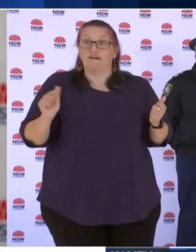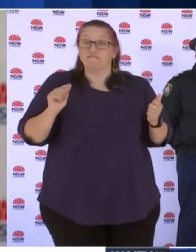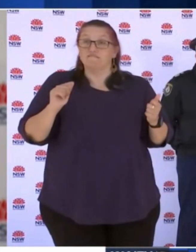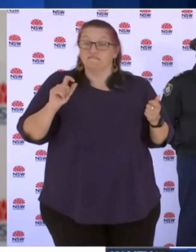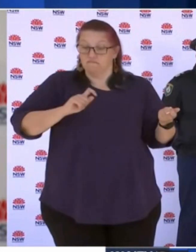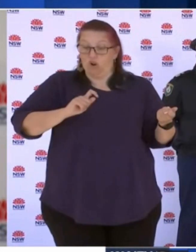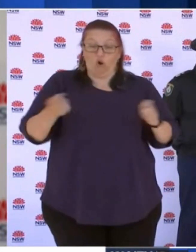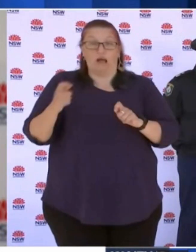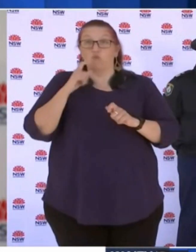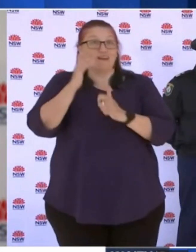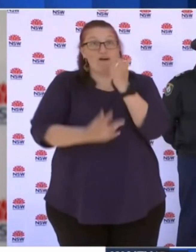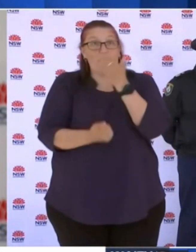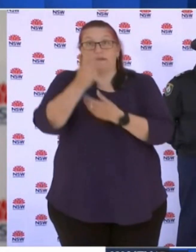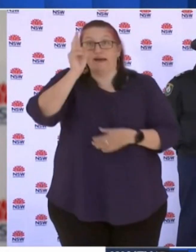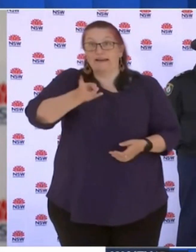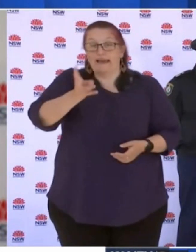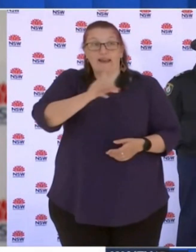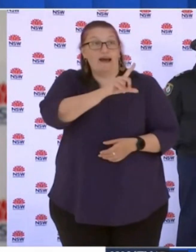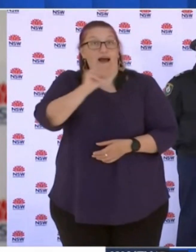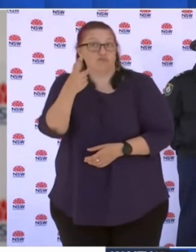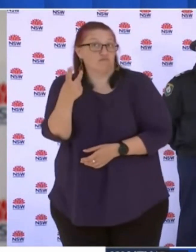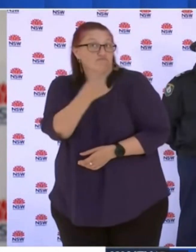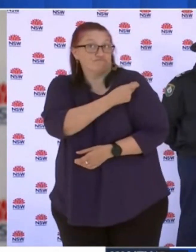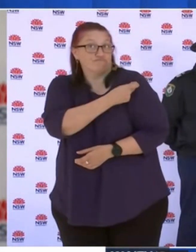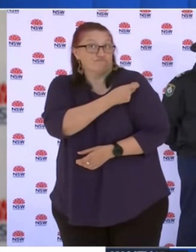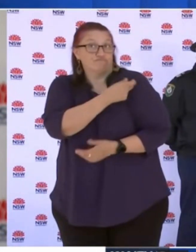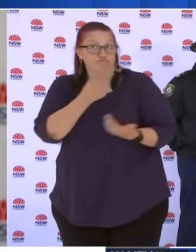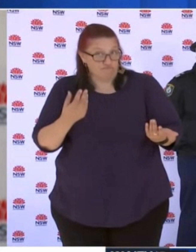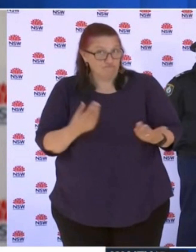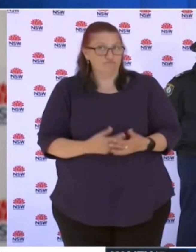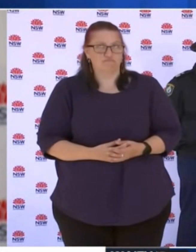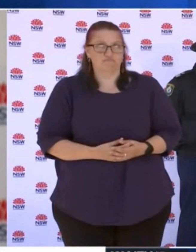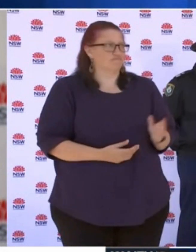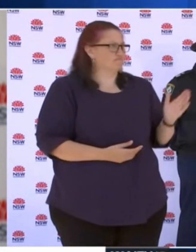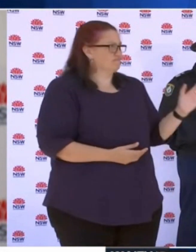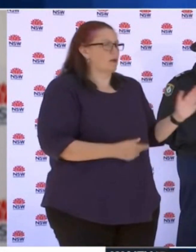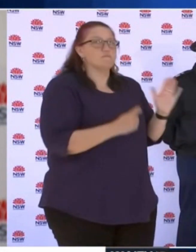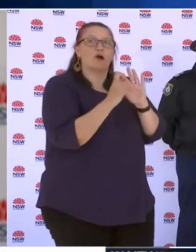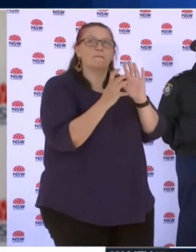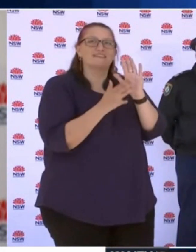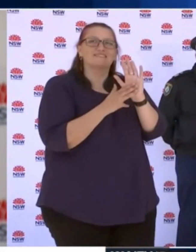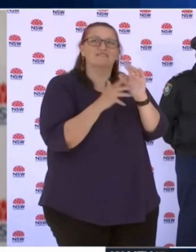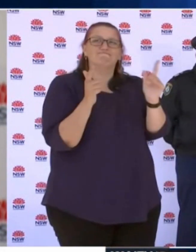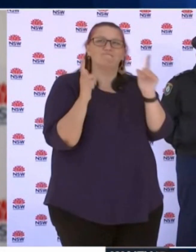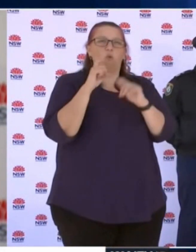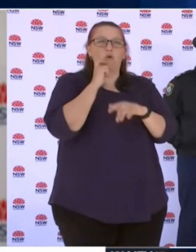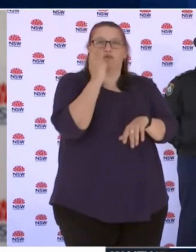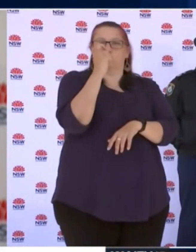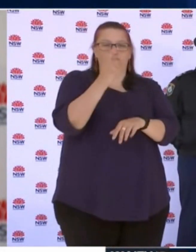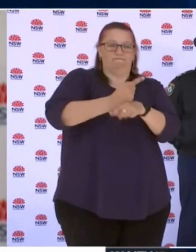Minister, if he hasn't already, is about to make some comments about what National Cabinet determined in terms of the way